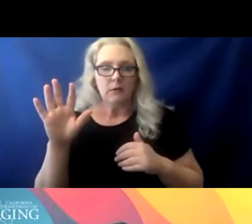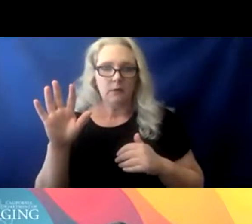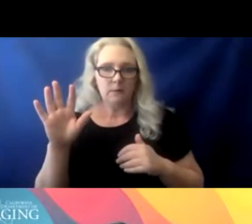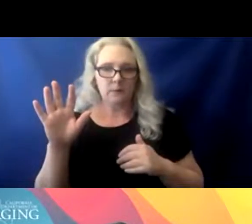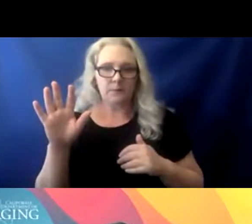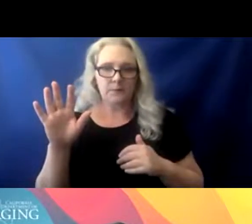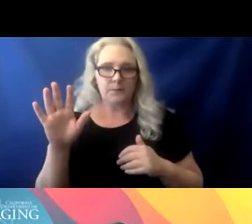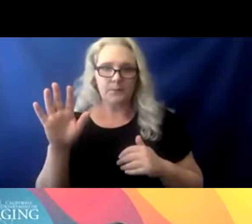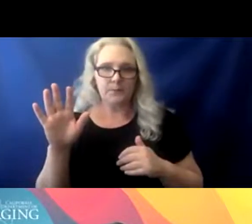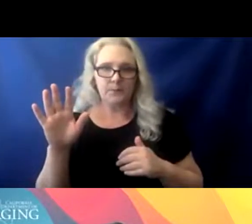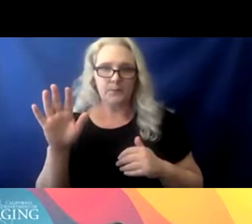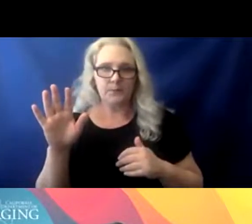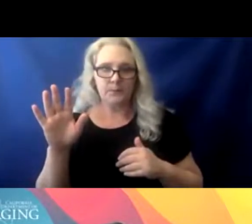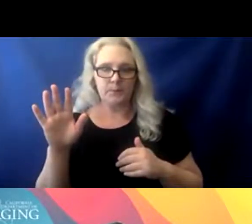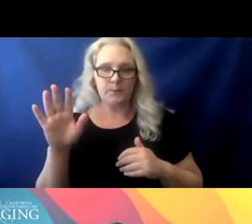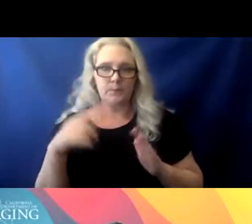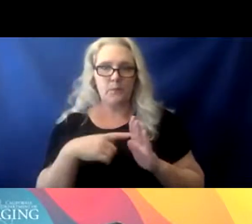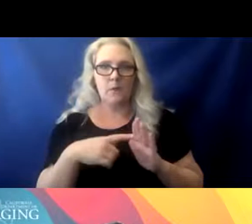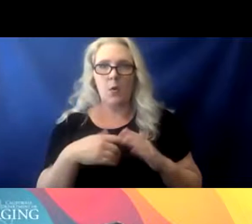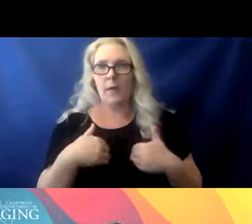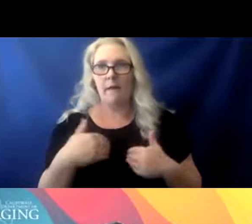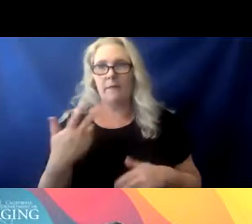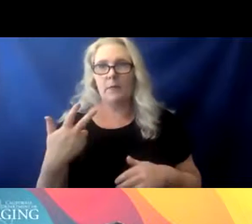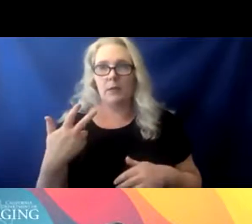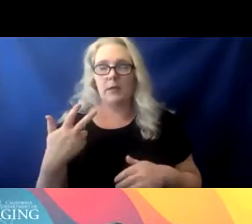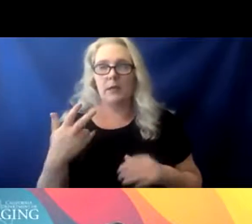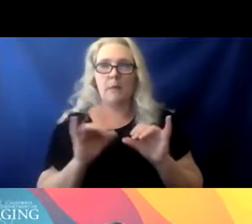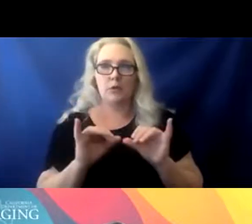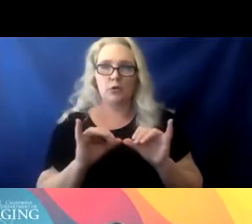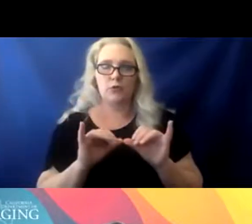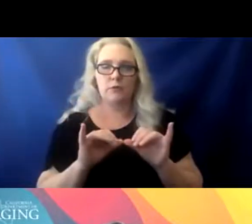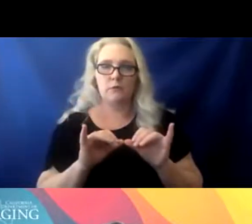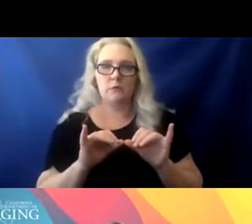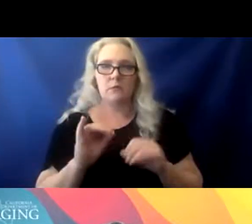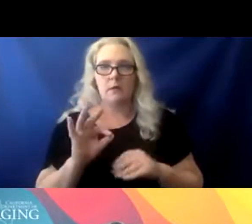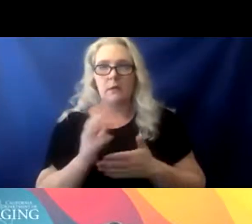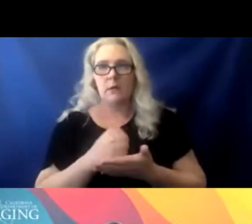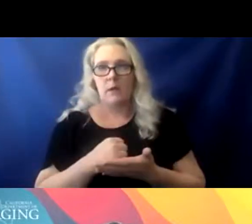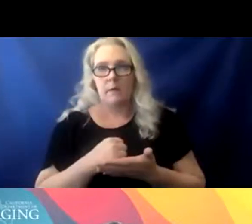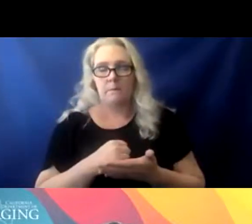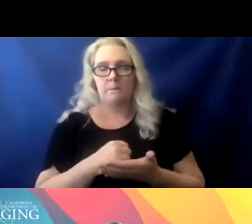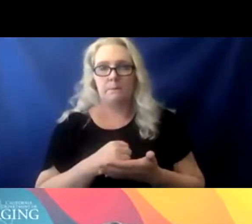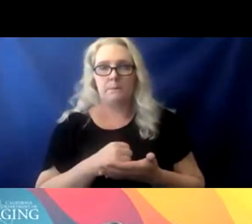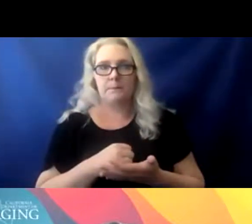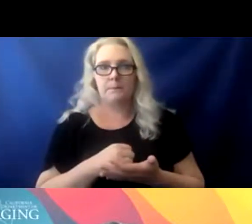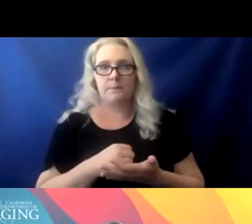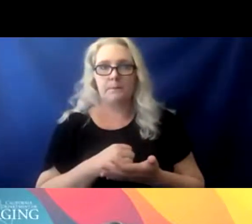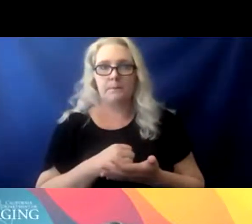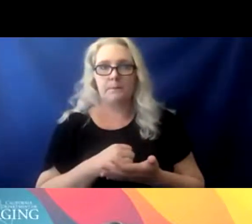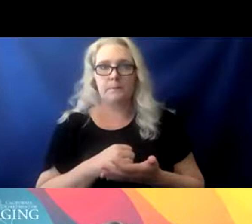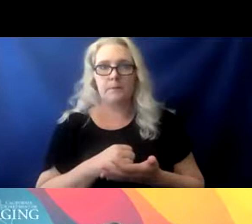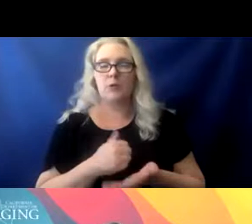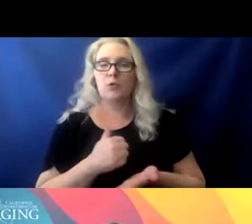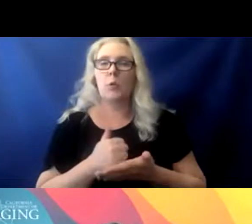able to show here is that we have actually 3 measures of income here to help